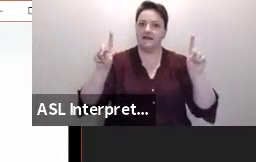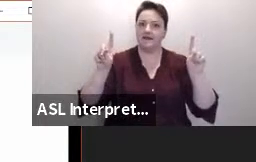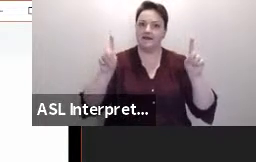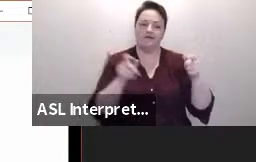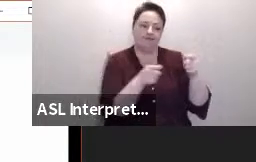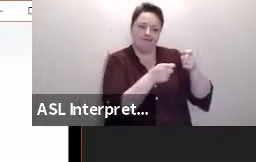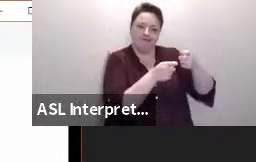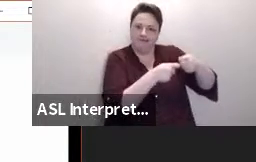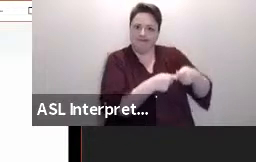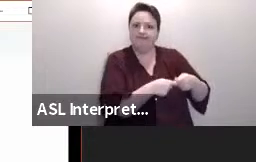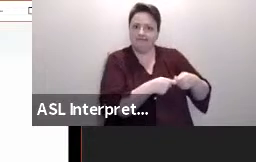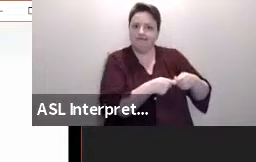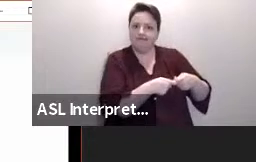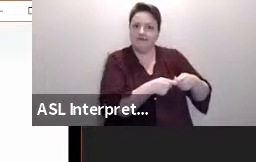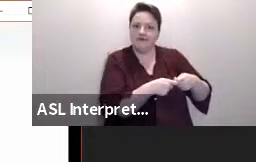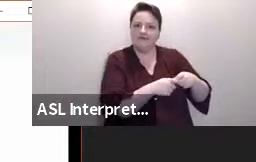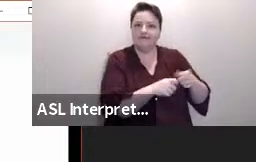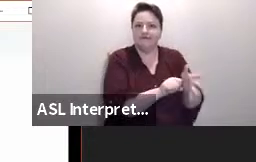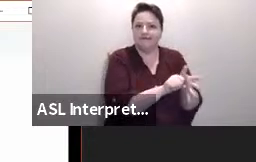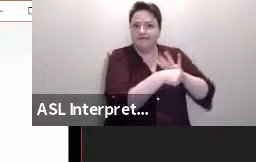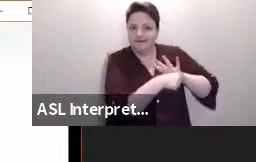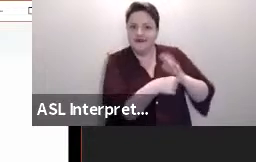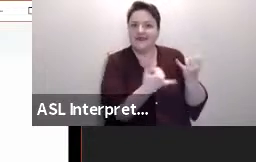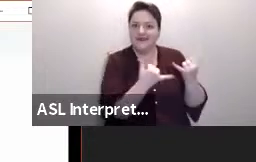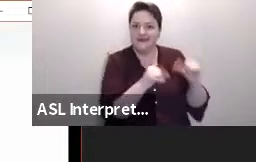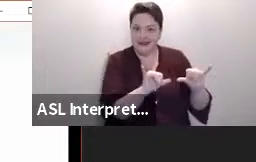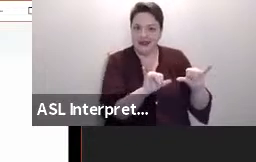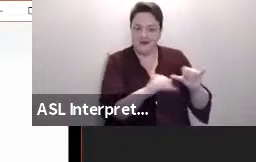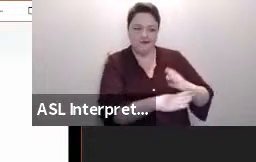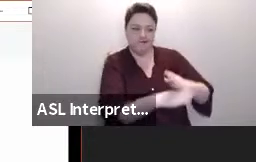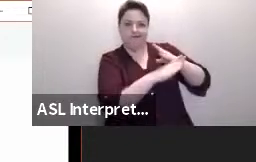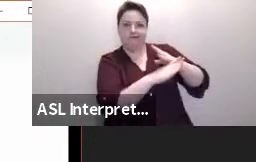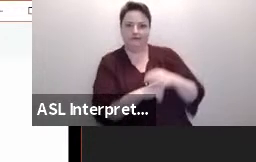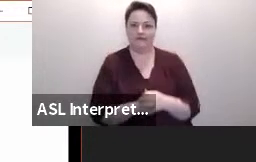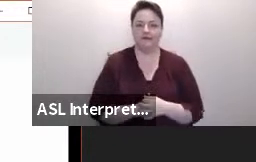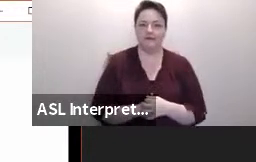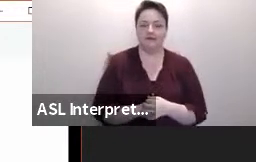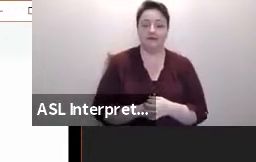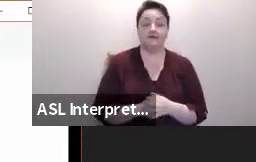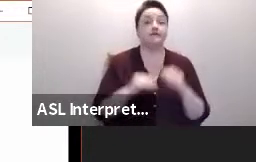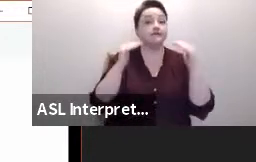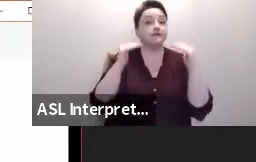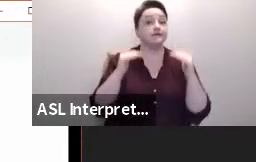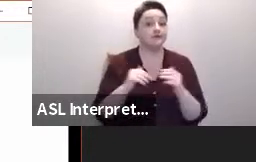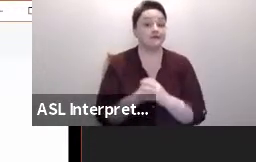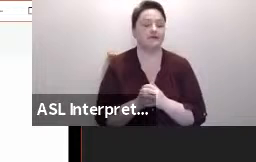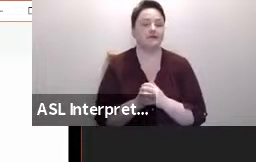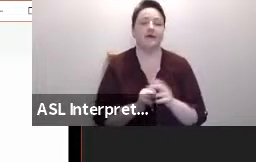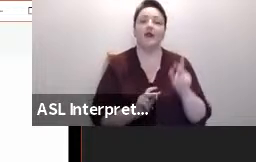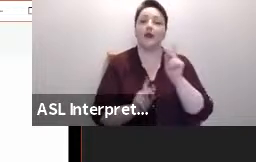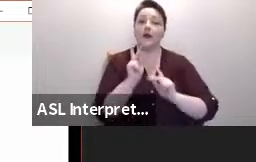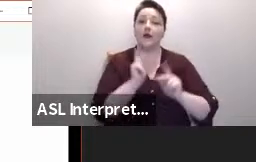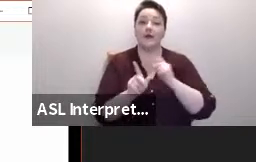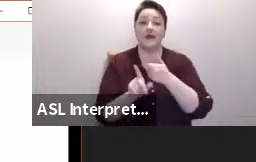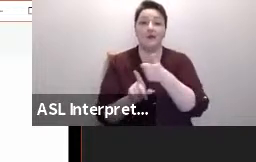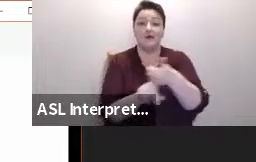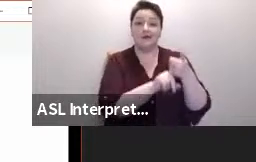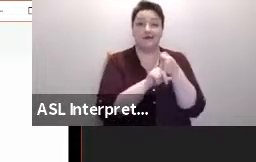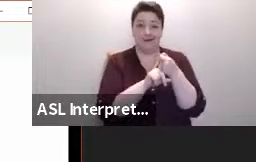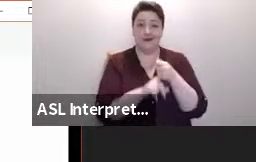mutations. So you should still get them. The other thing that I want to talk about is people who are